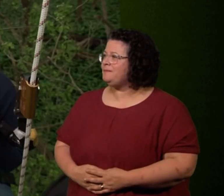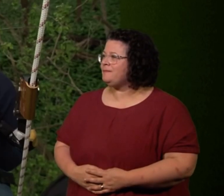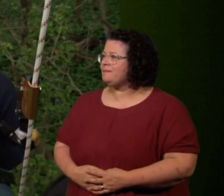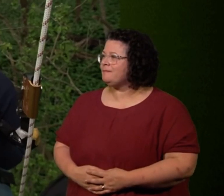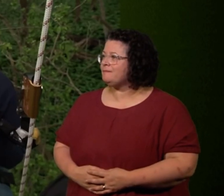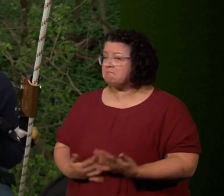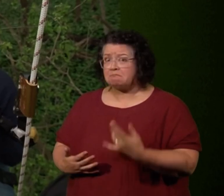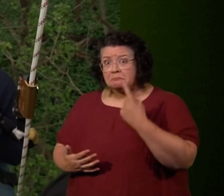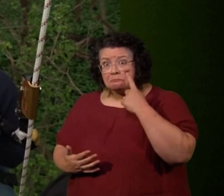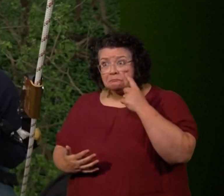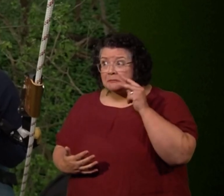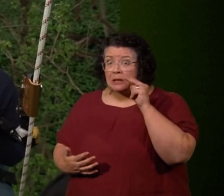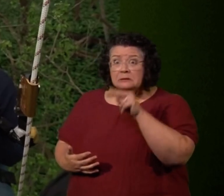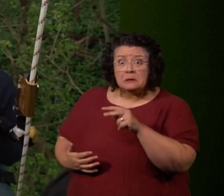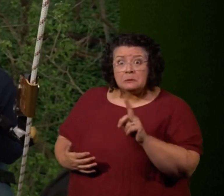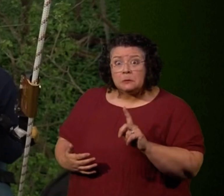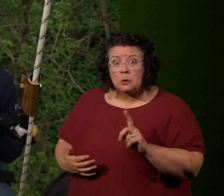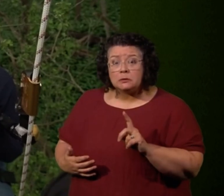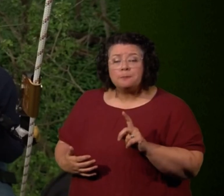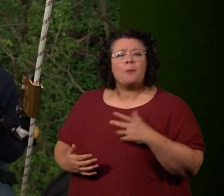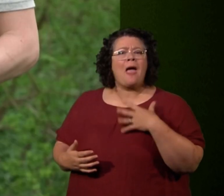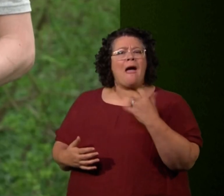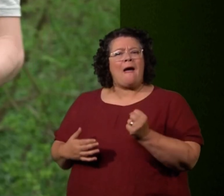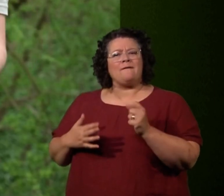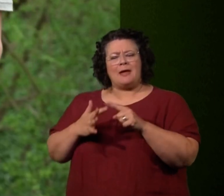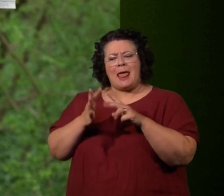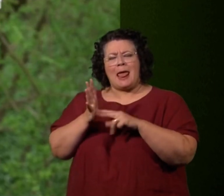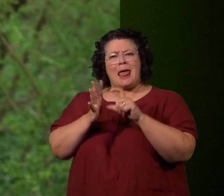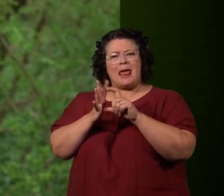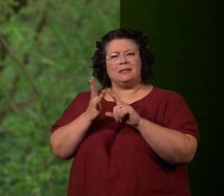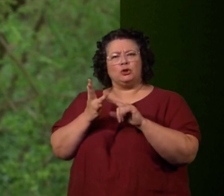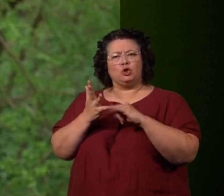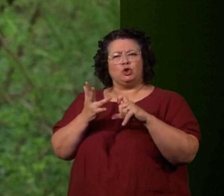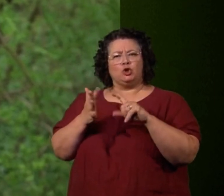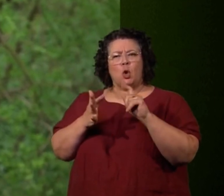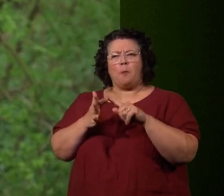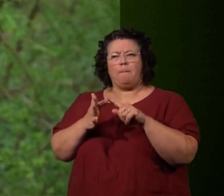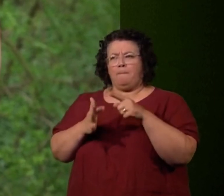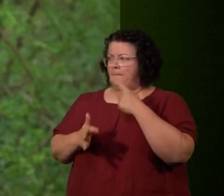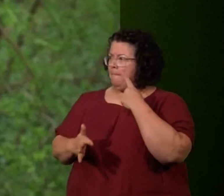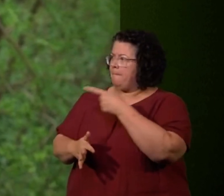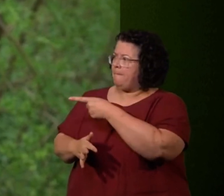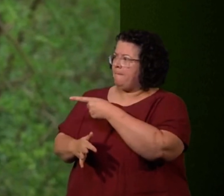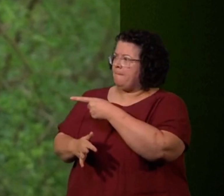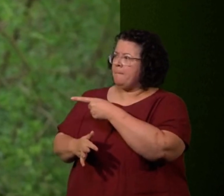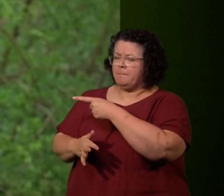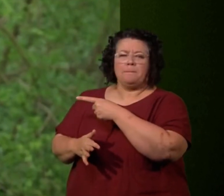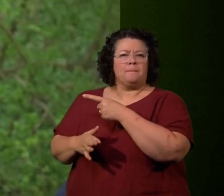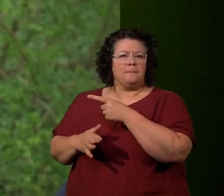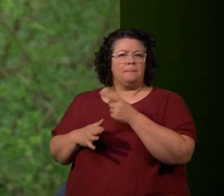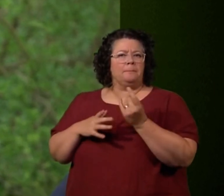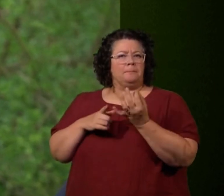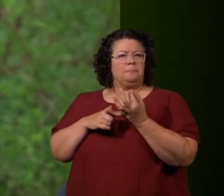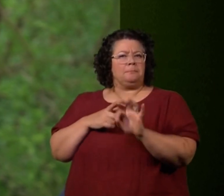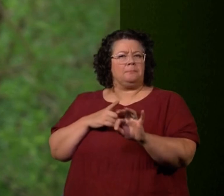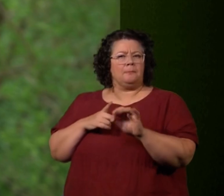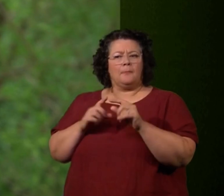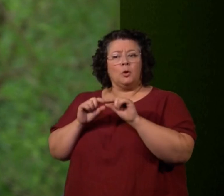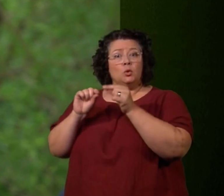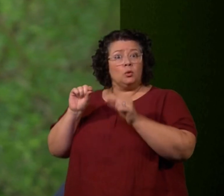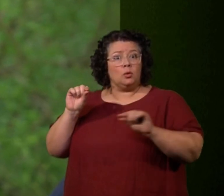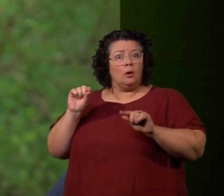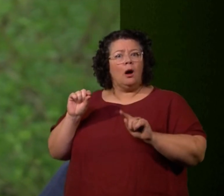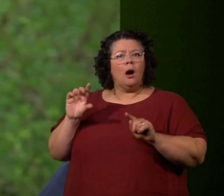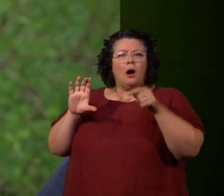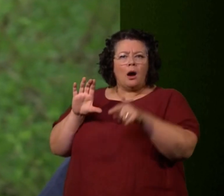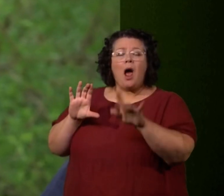see, well, if there are any even inside? Sure. So here I have an endoscope, and we are going to use this to have a look inside the feature. It's